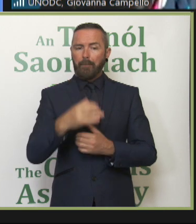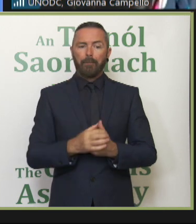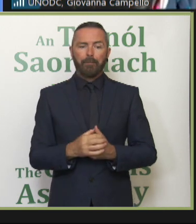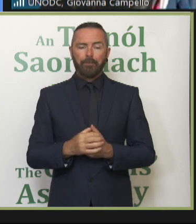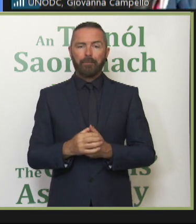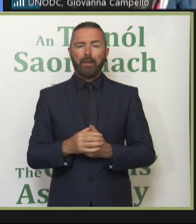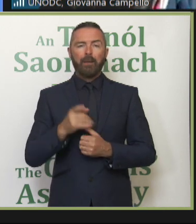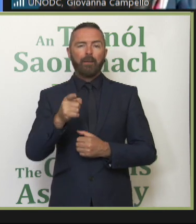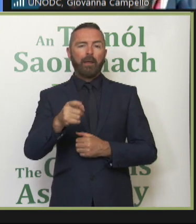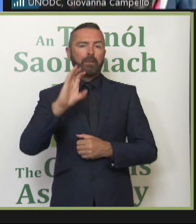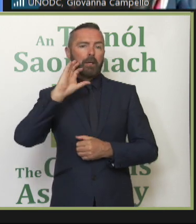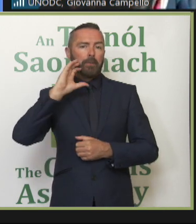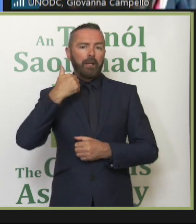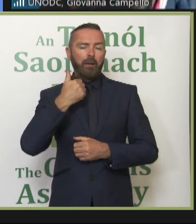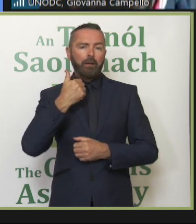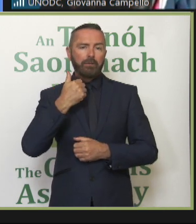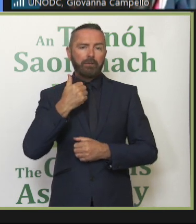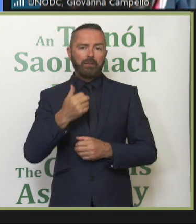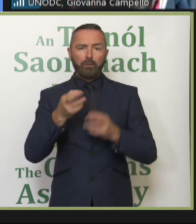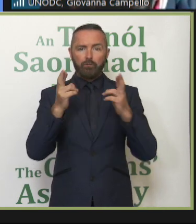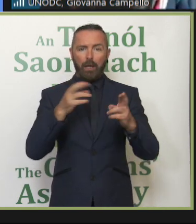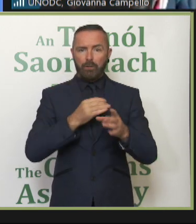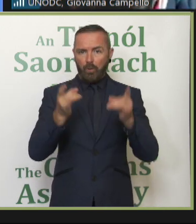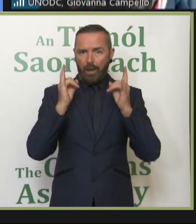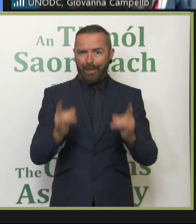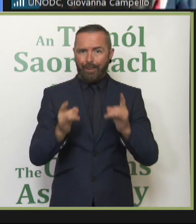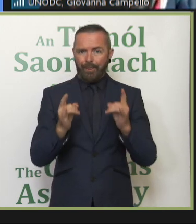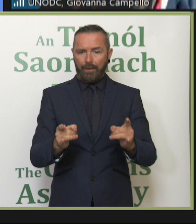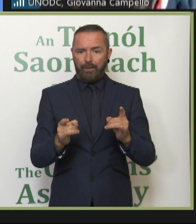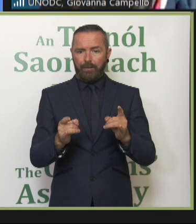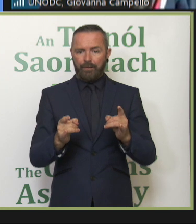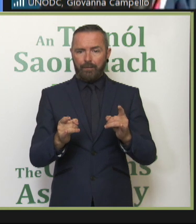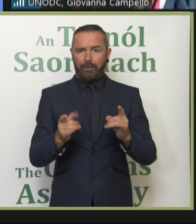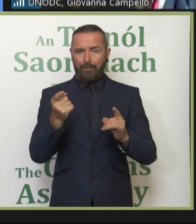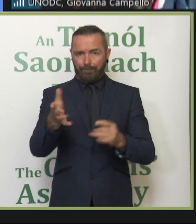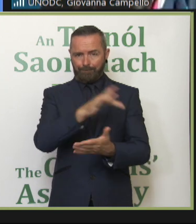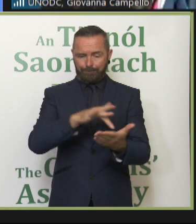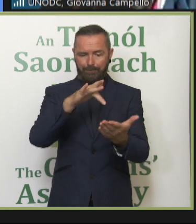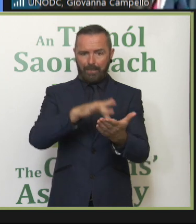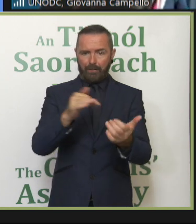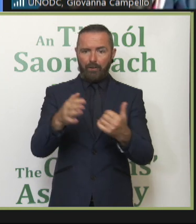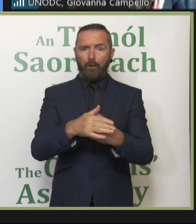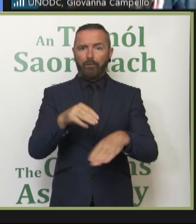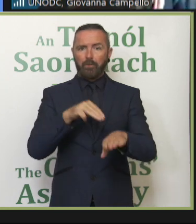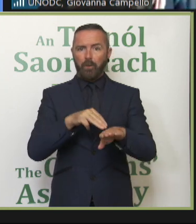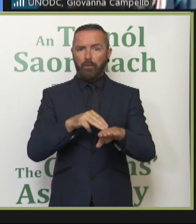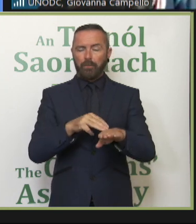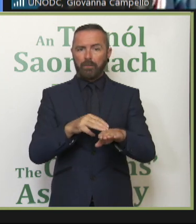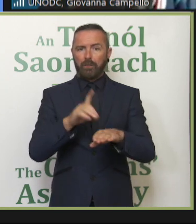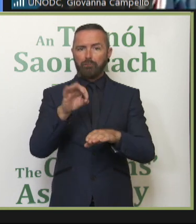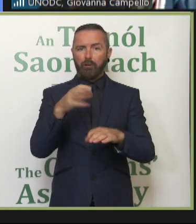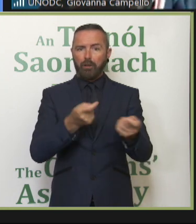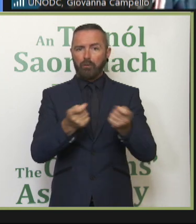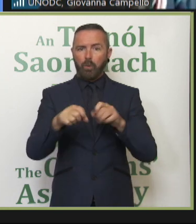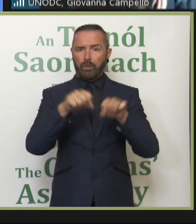That is because the right to health has been at the center of the drug control system since the very beginning.